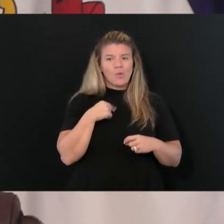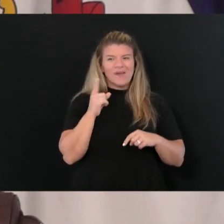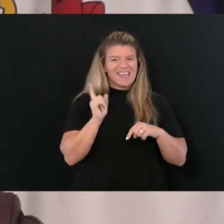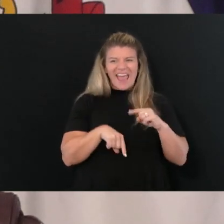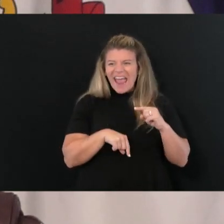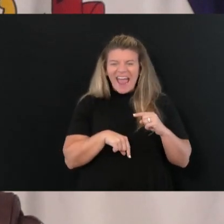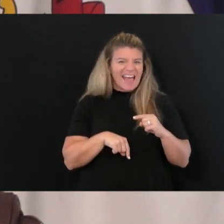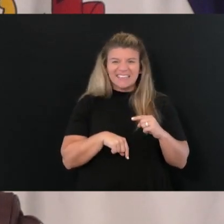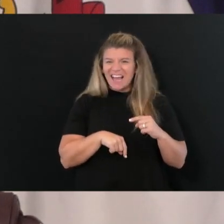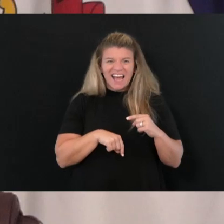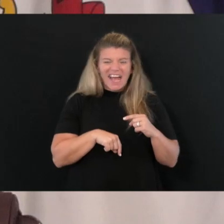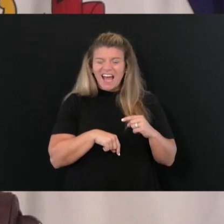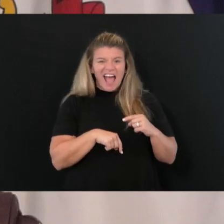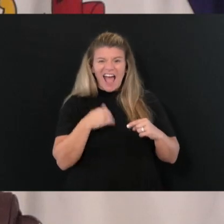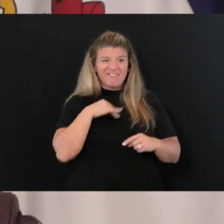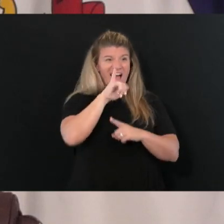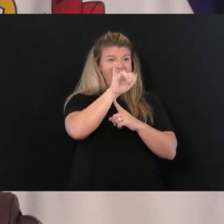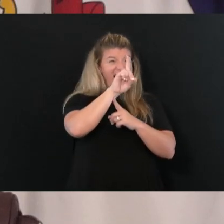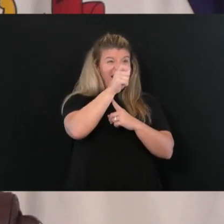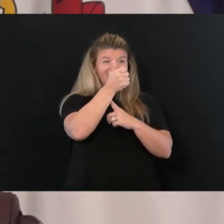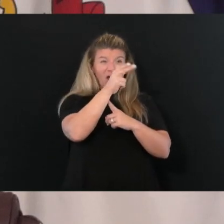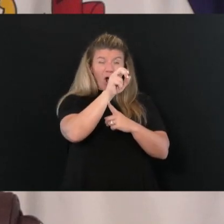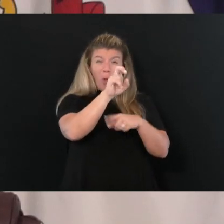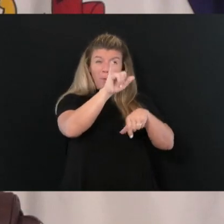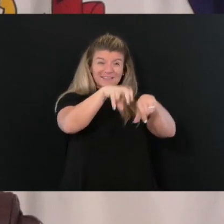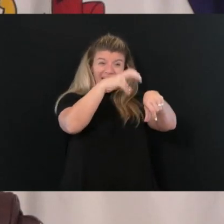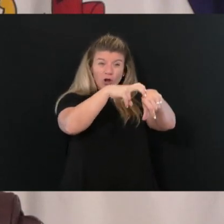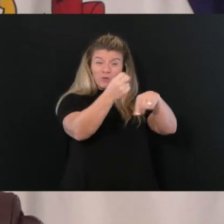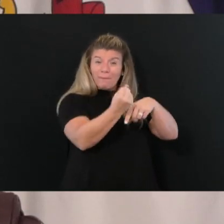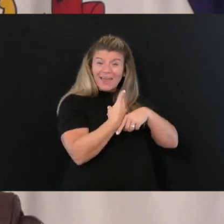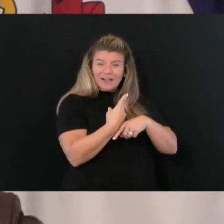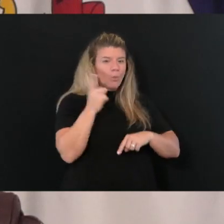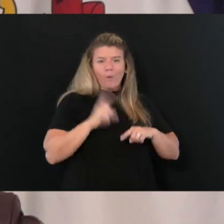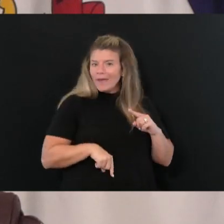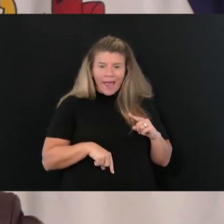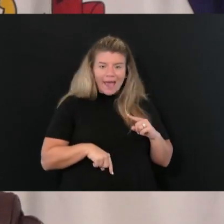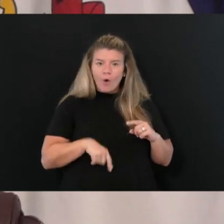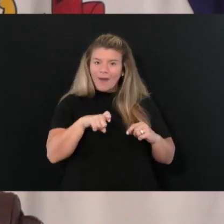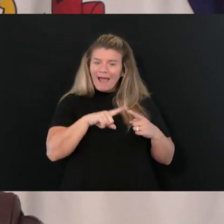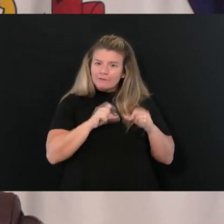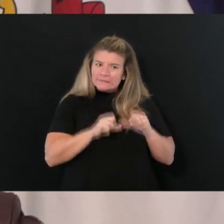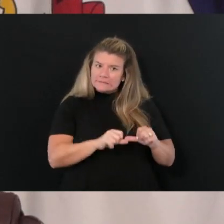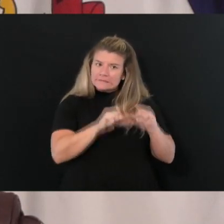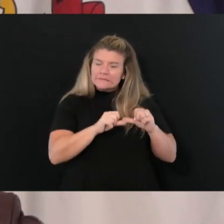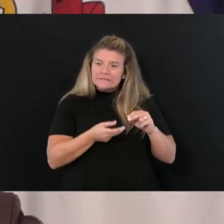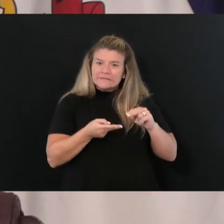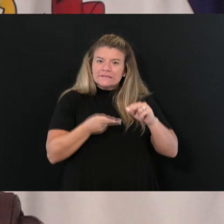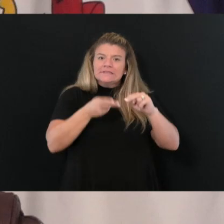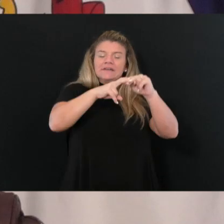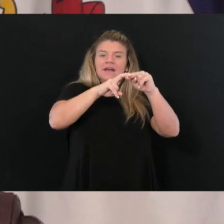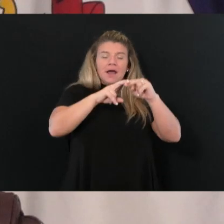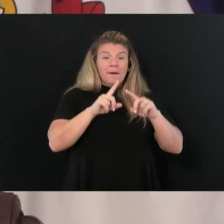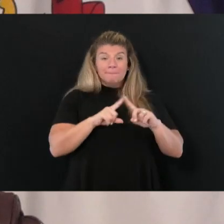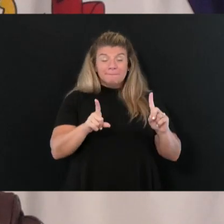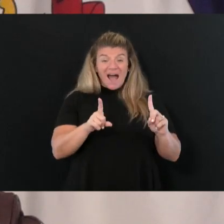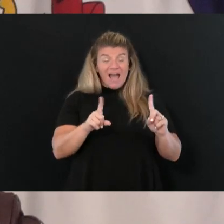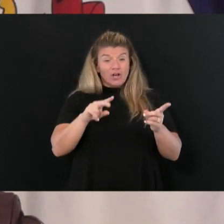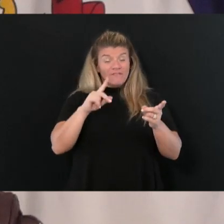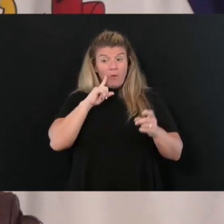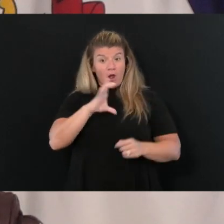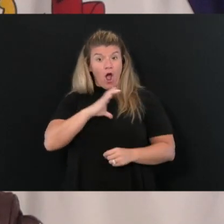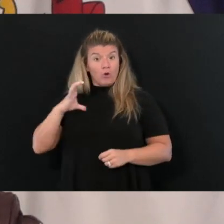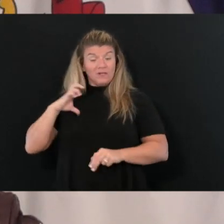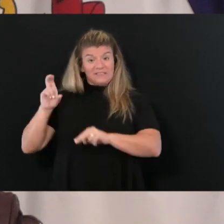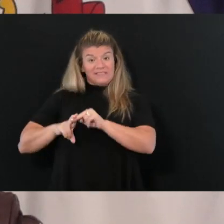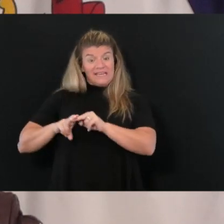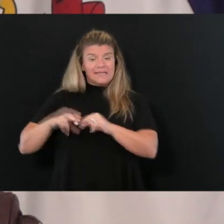taters. I mean, you know, for crying out loud, you know, we got to push that over the top. But I can't tell you as far as congressional seats.